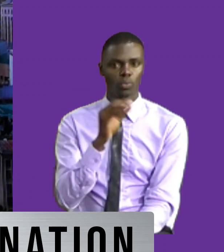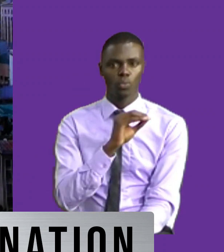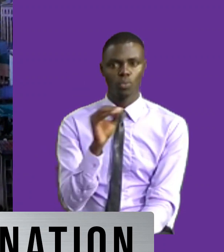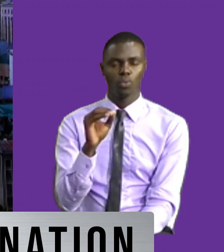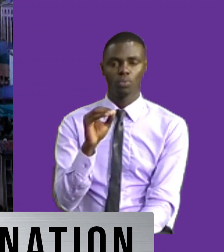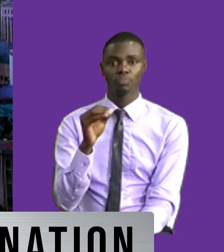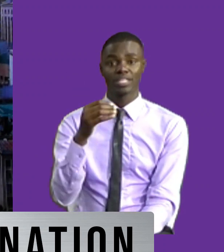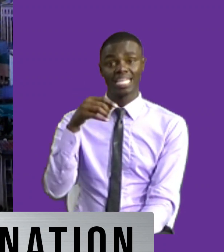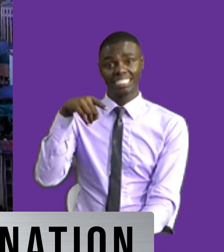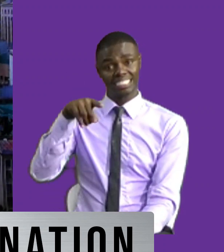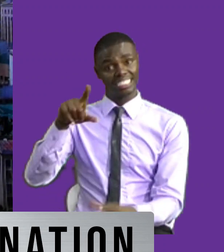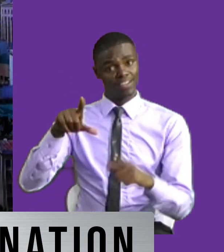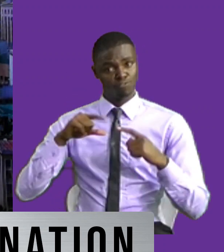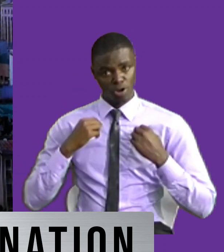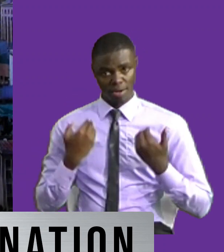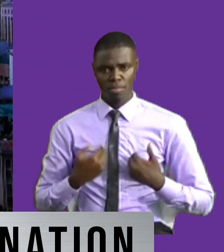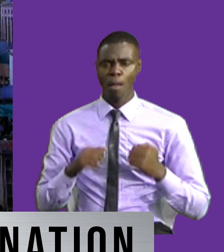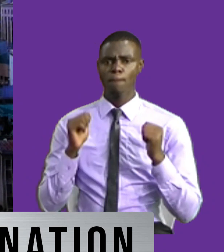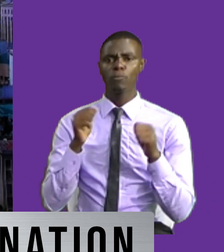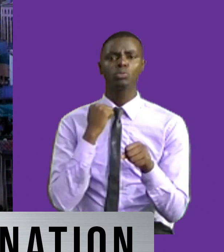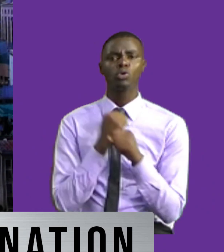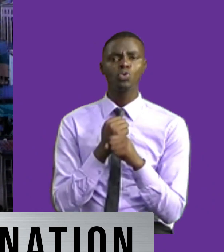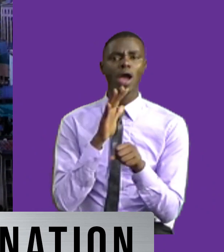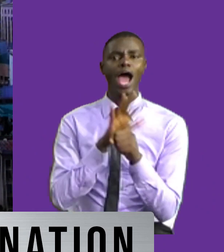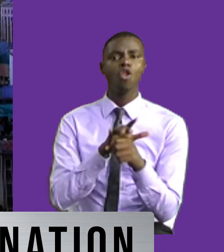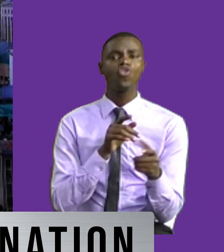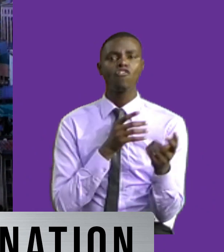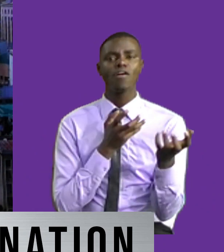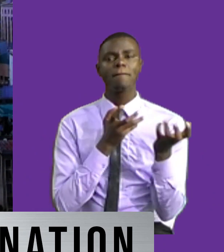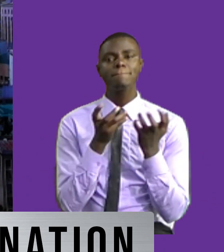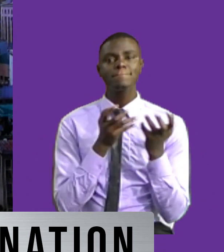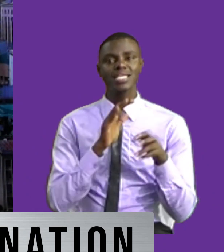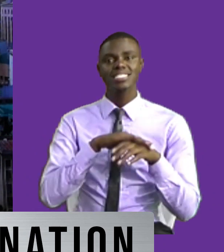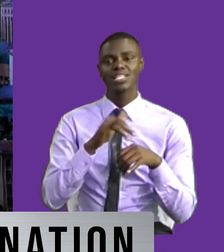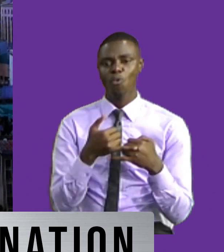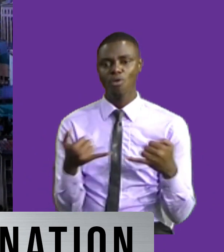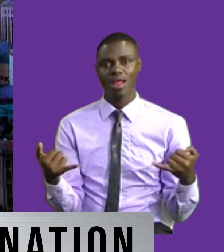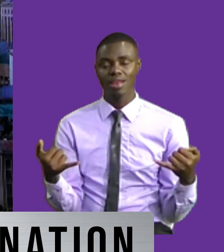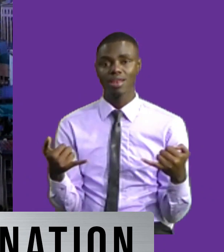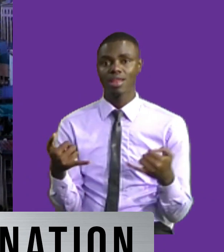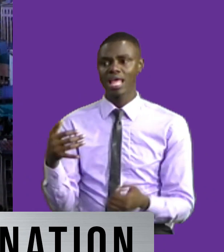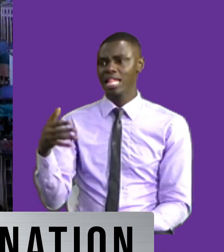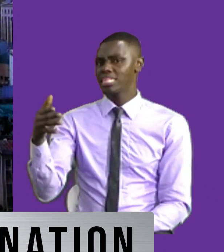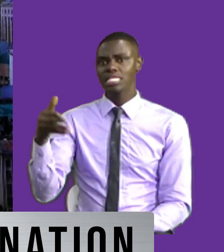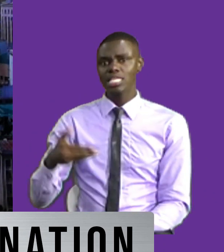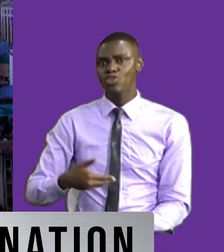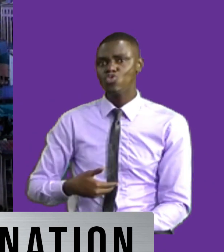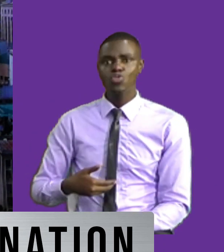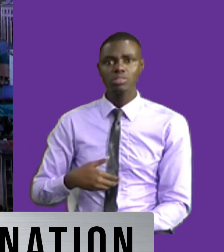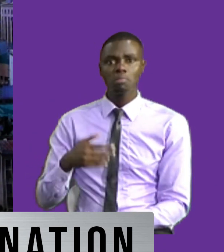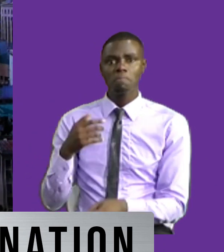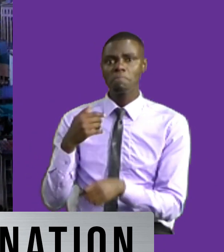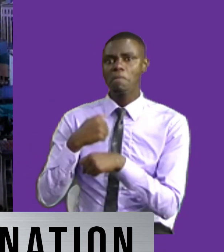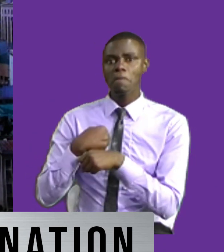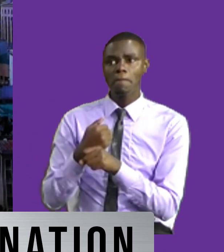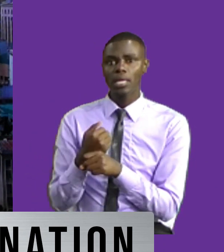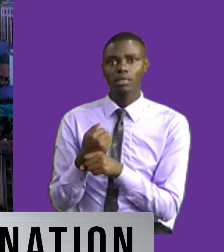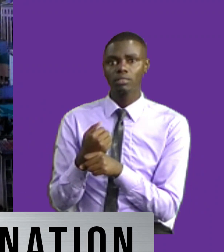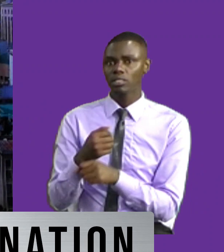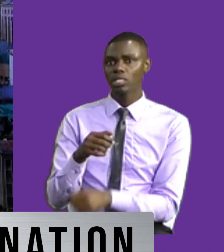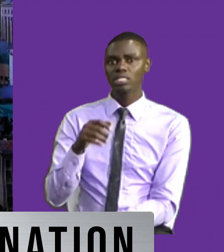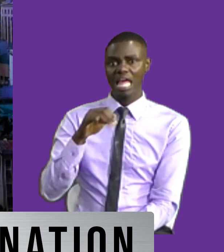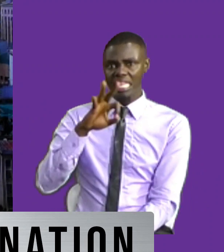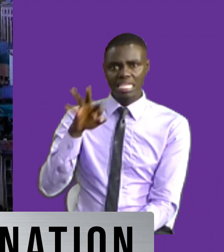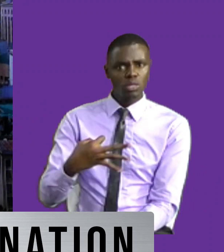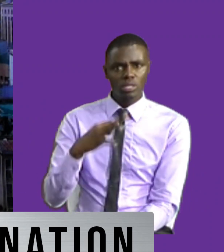you have told me, you can do a lot of trading online. Yeah, this man this young guy doesn't make less than